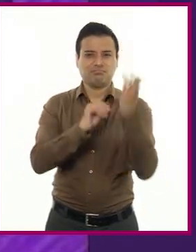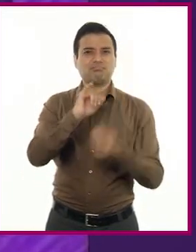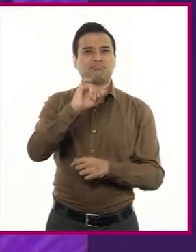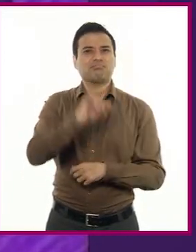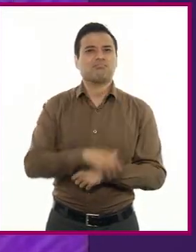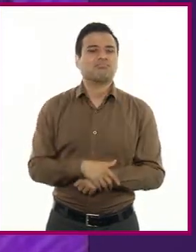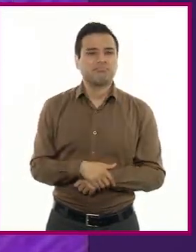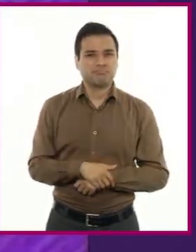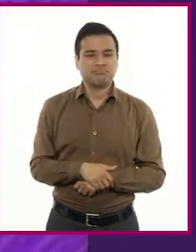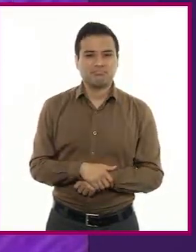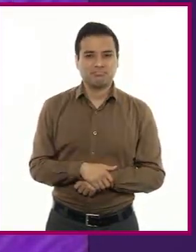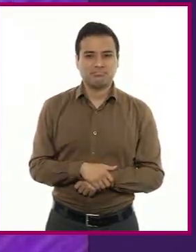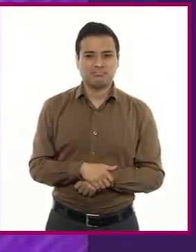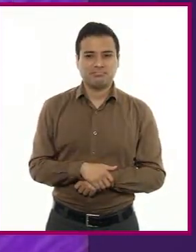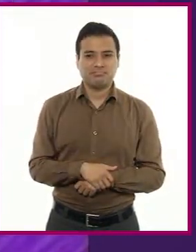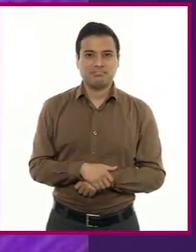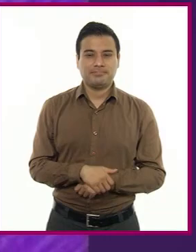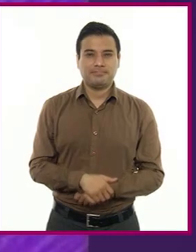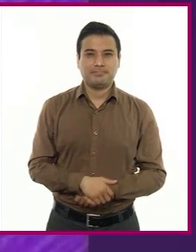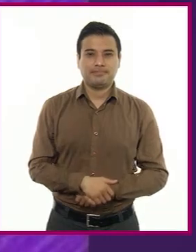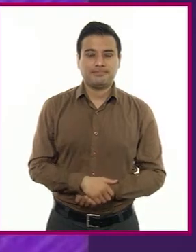climb!